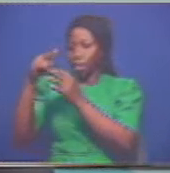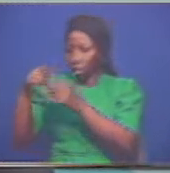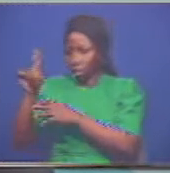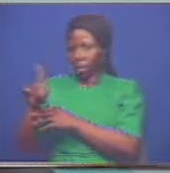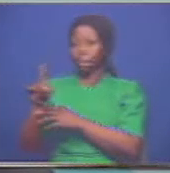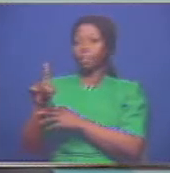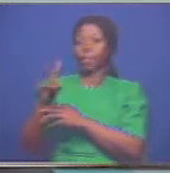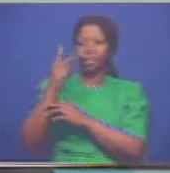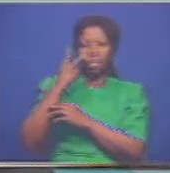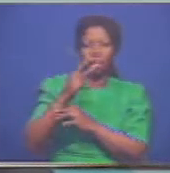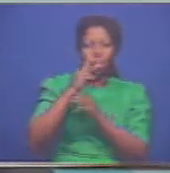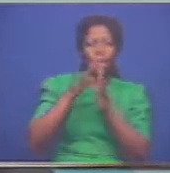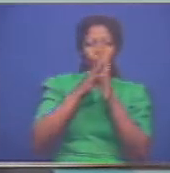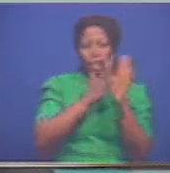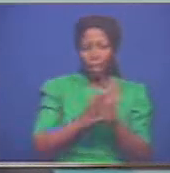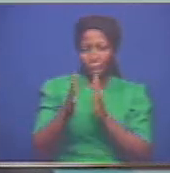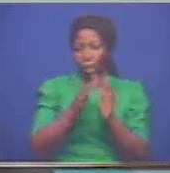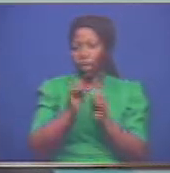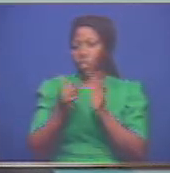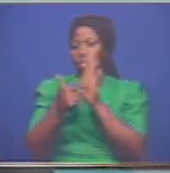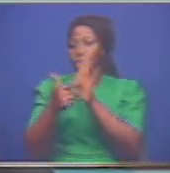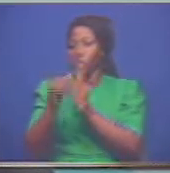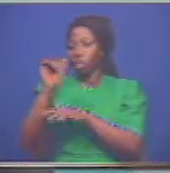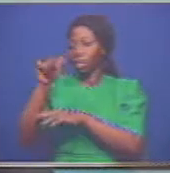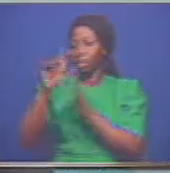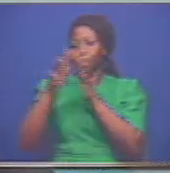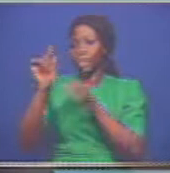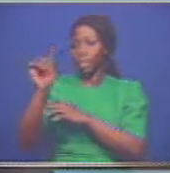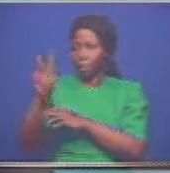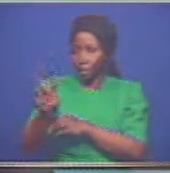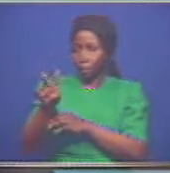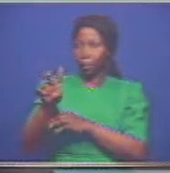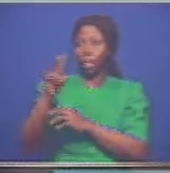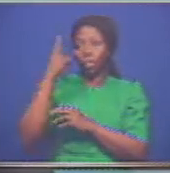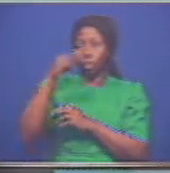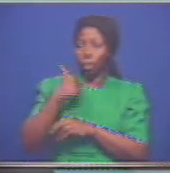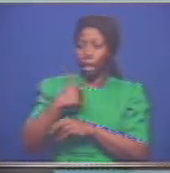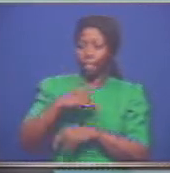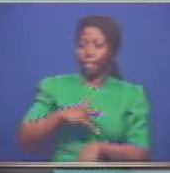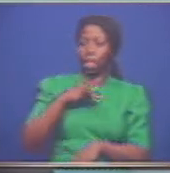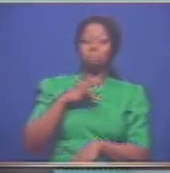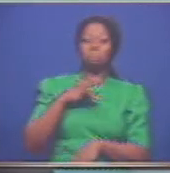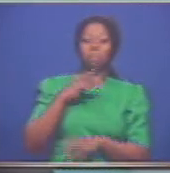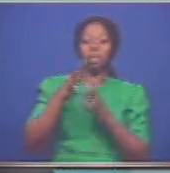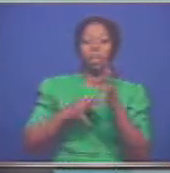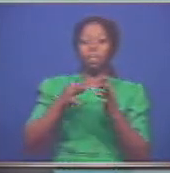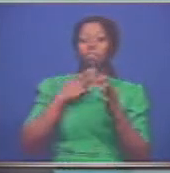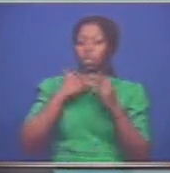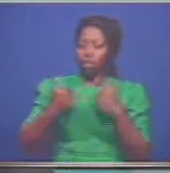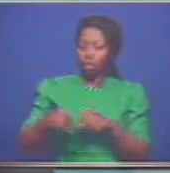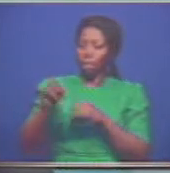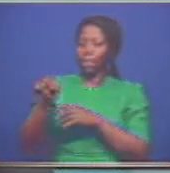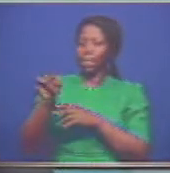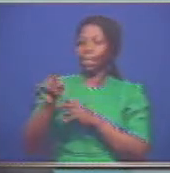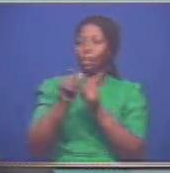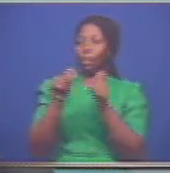have shown on that big screen. And for me, I feel like if you are to implement this